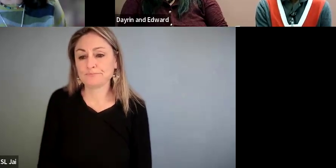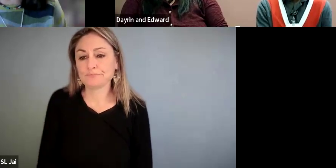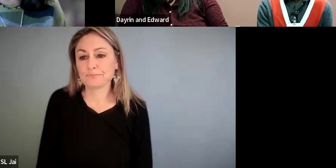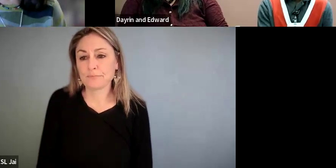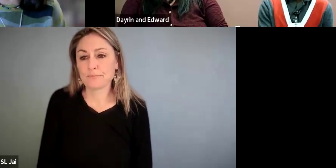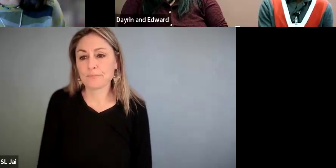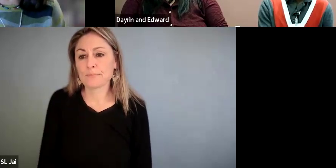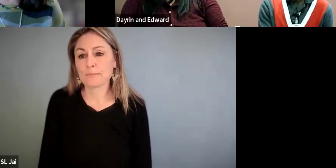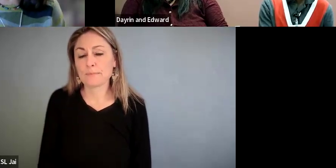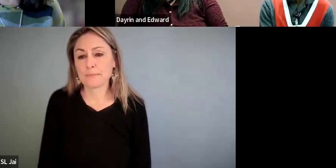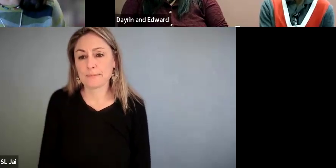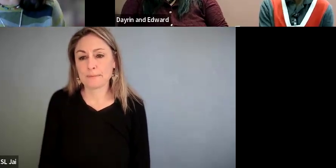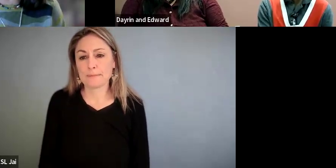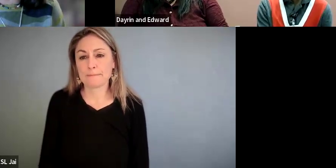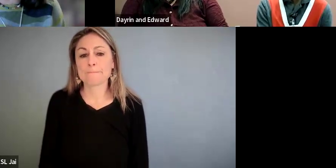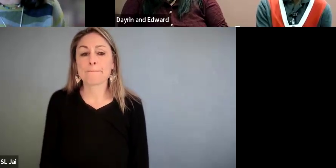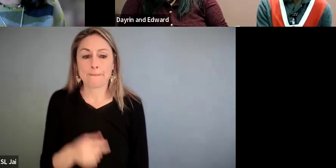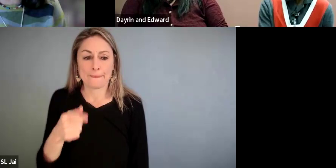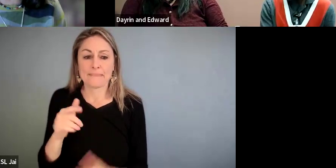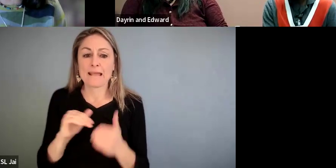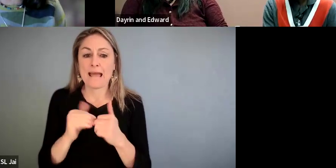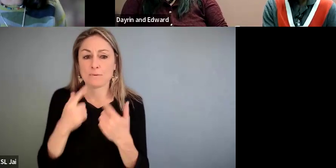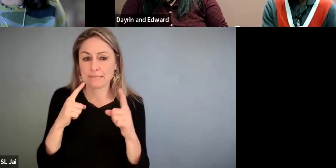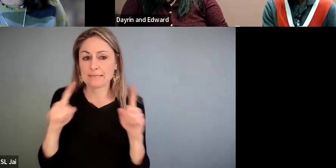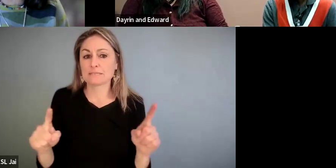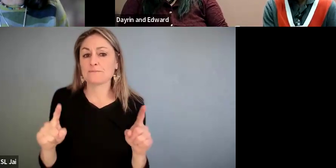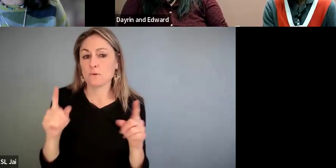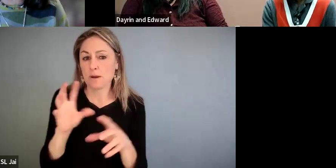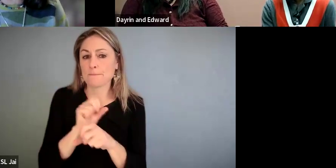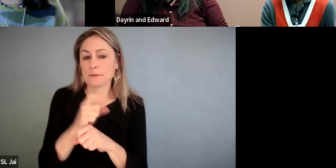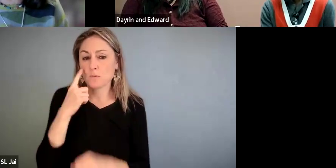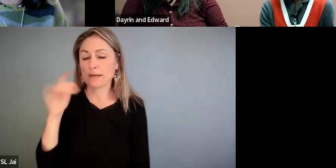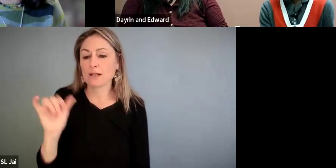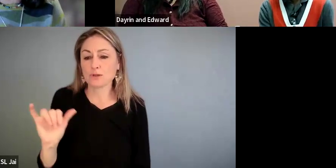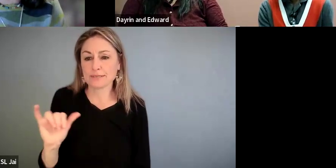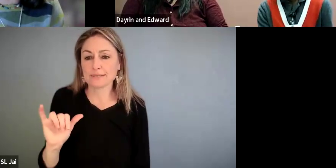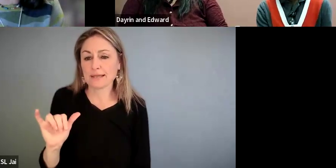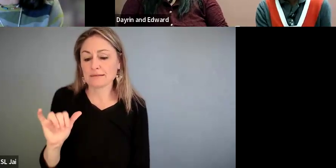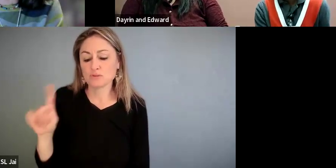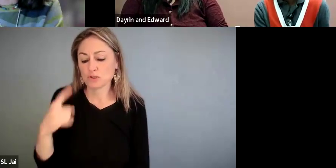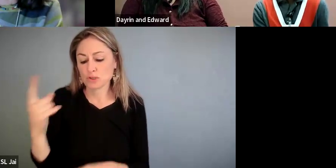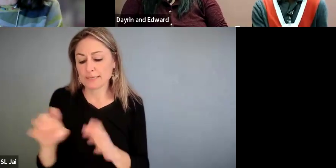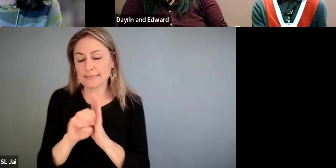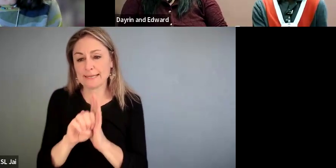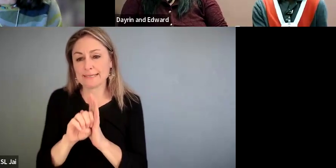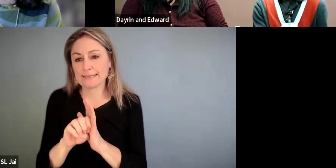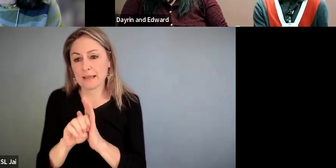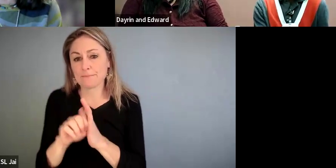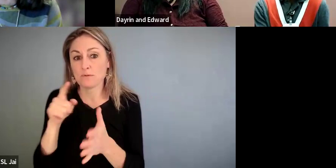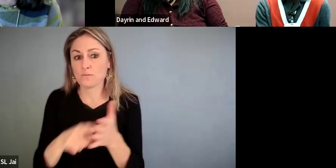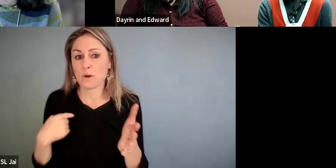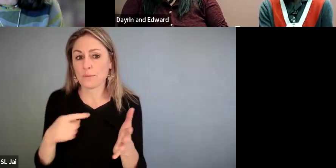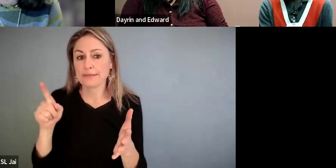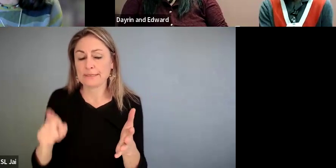So this is how the success appointment look, and this is just an example of what we need